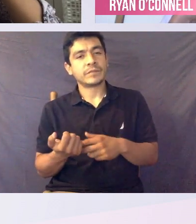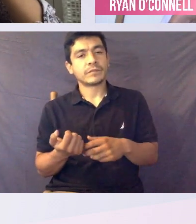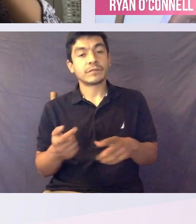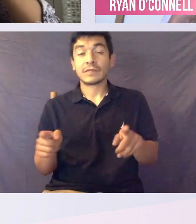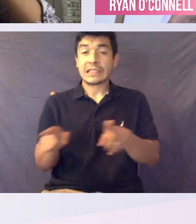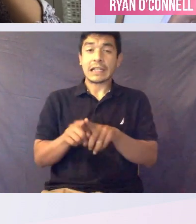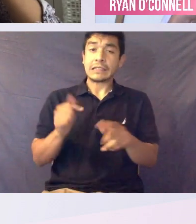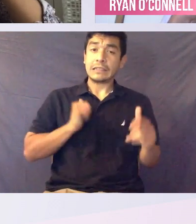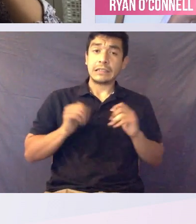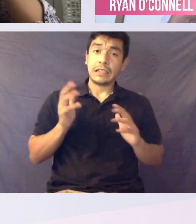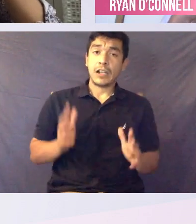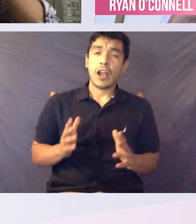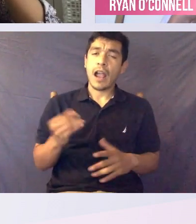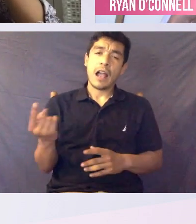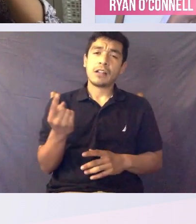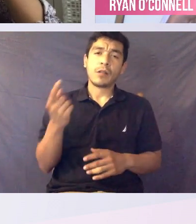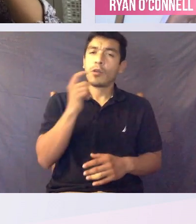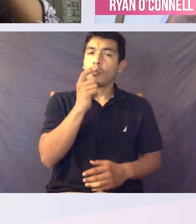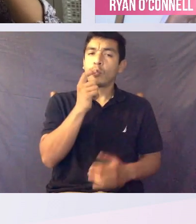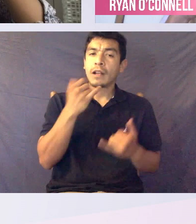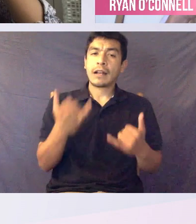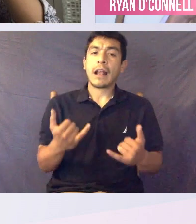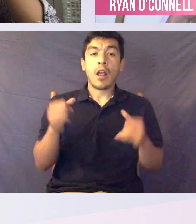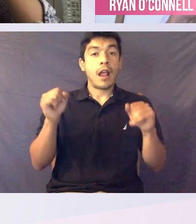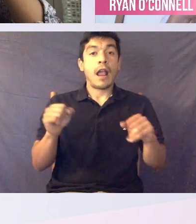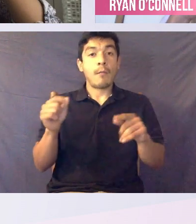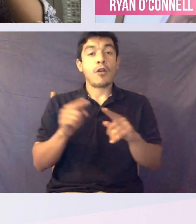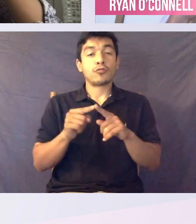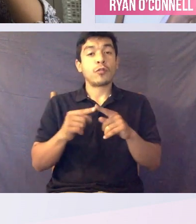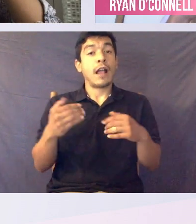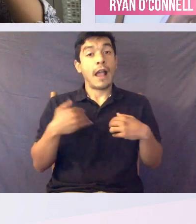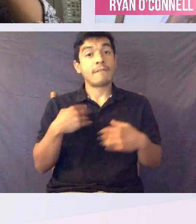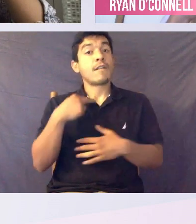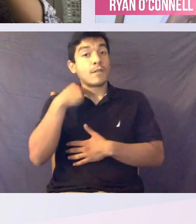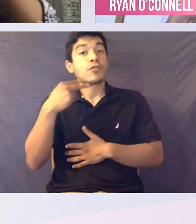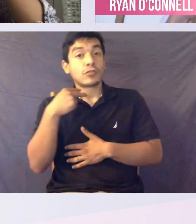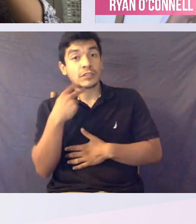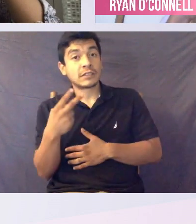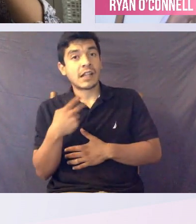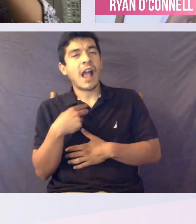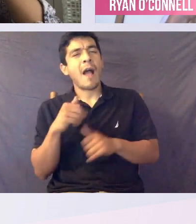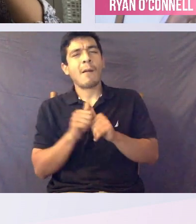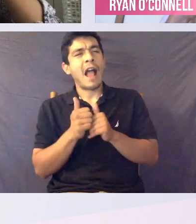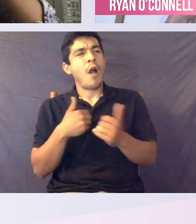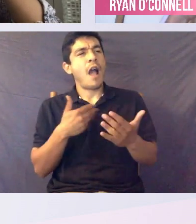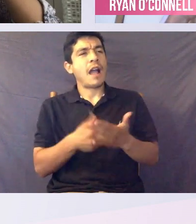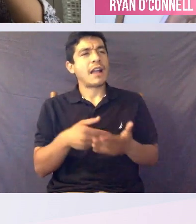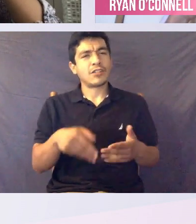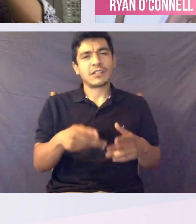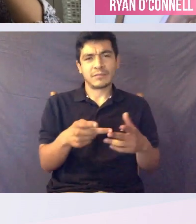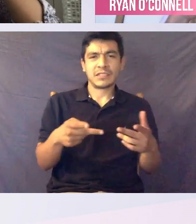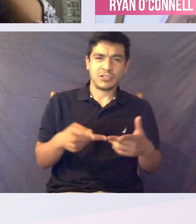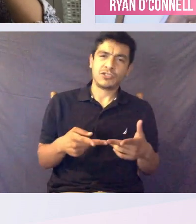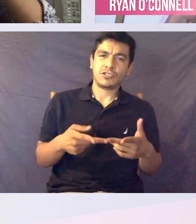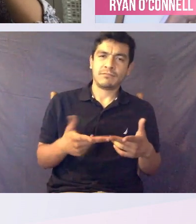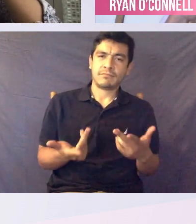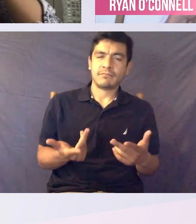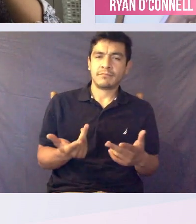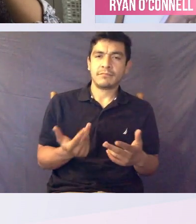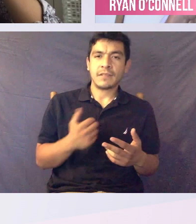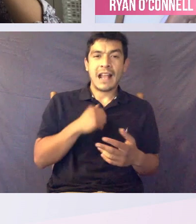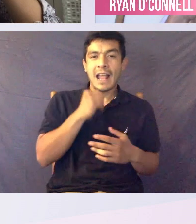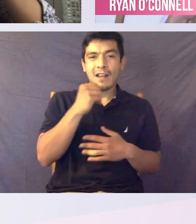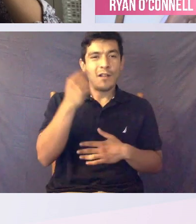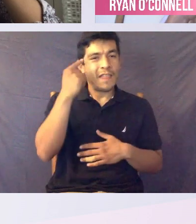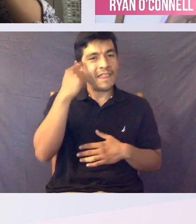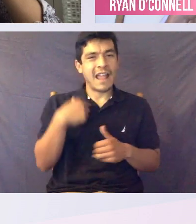know, as someone who's now, who's able to speak up about certain things, I'm like, how did I get to this position? Like how, I don't think I'm the